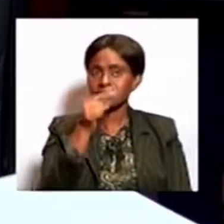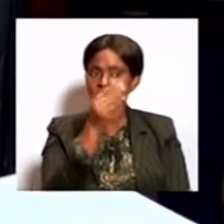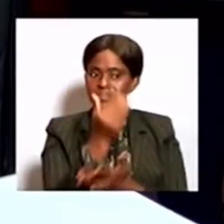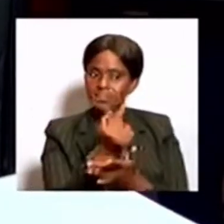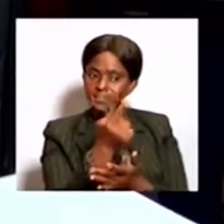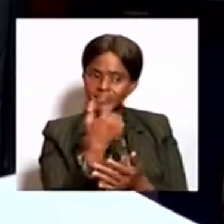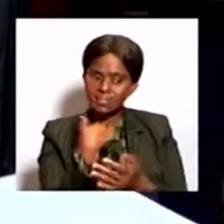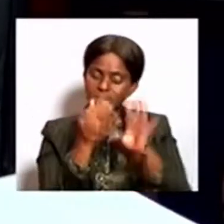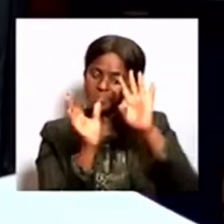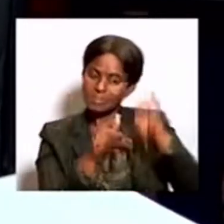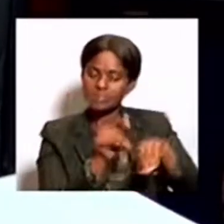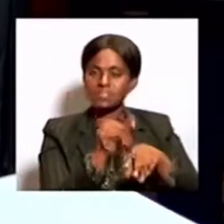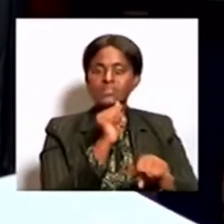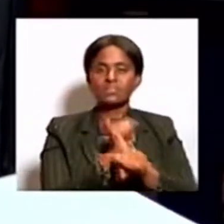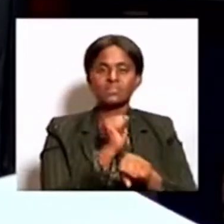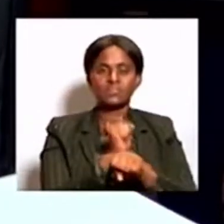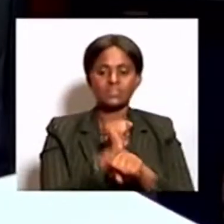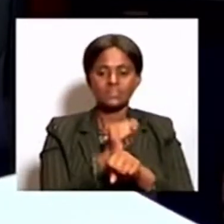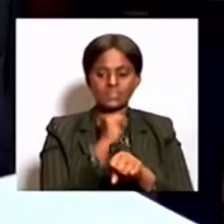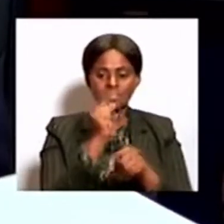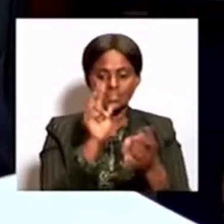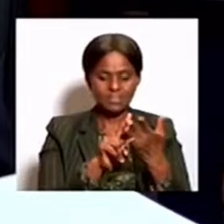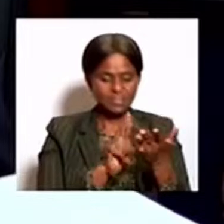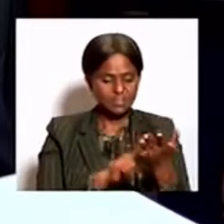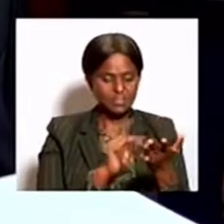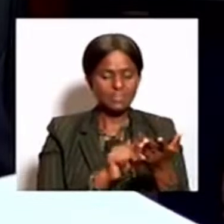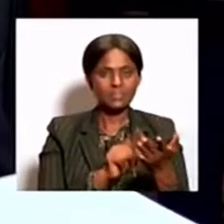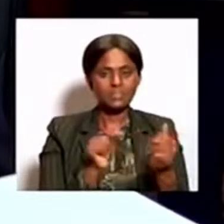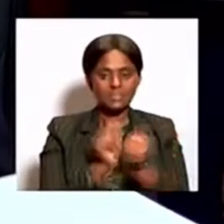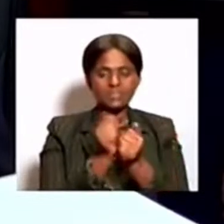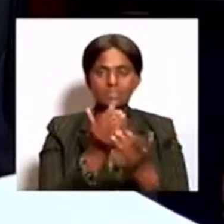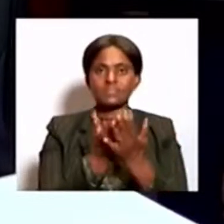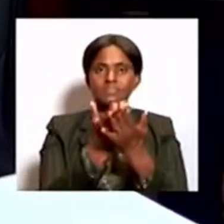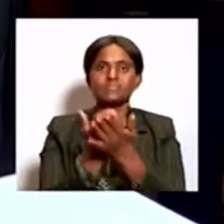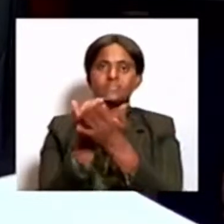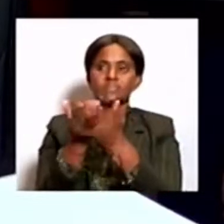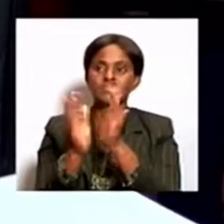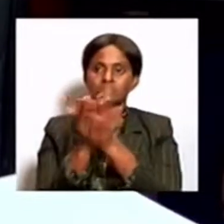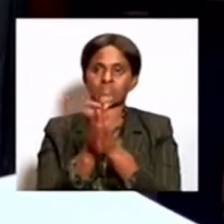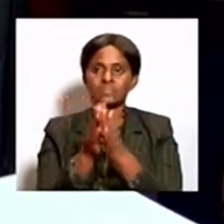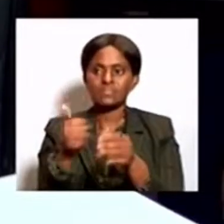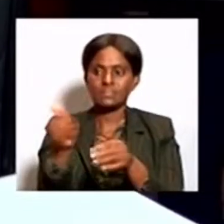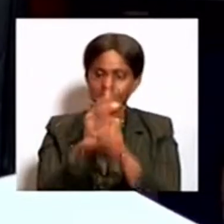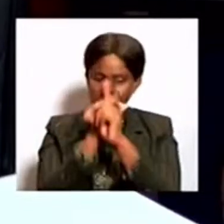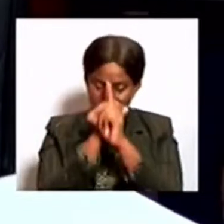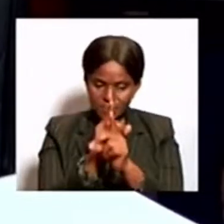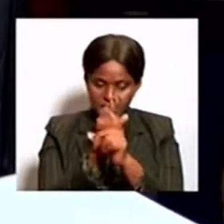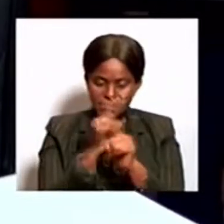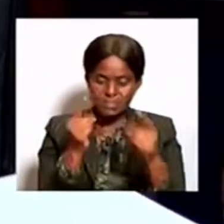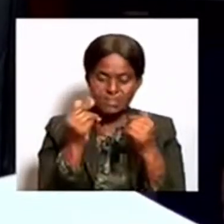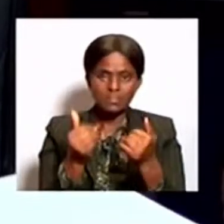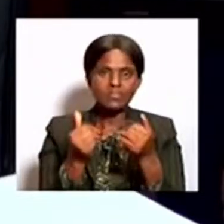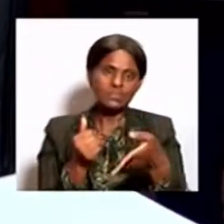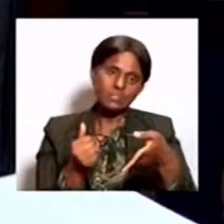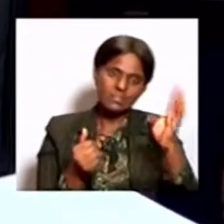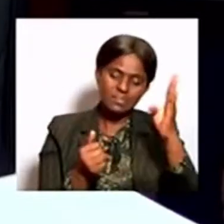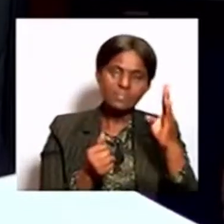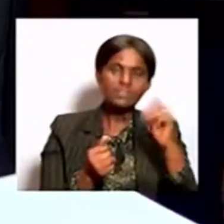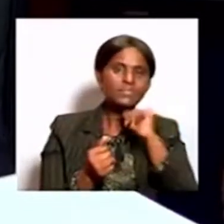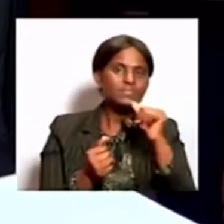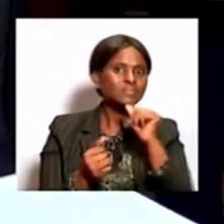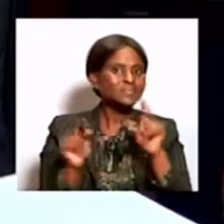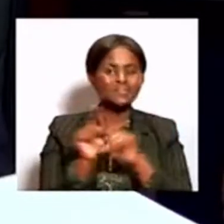has deserted work. So instead of reporting and submitting the books, he decides just to go. So it's not